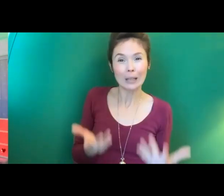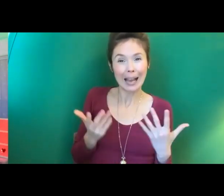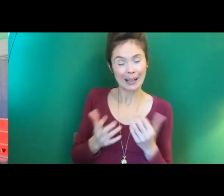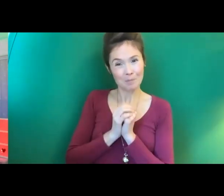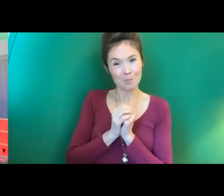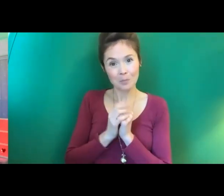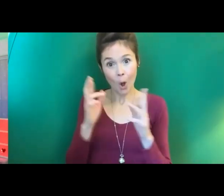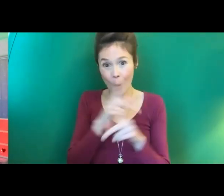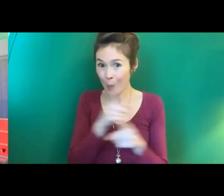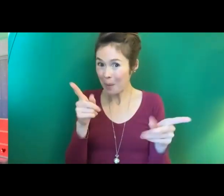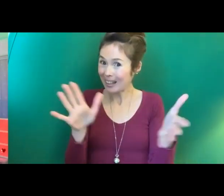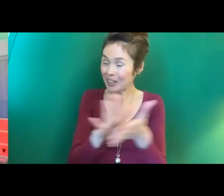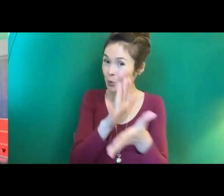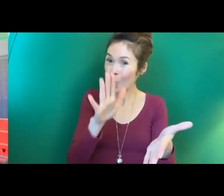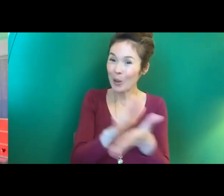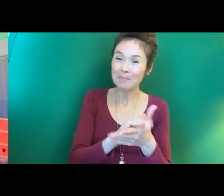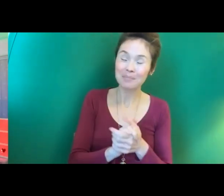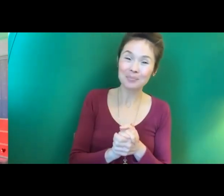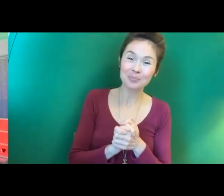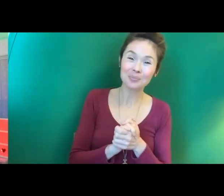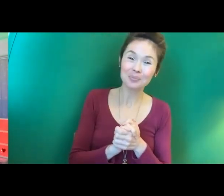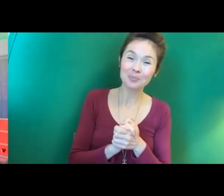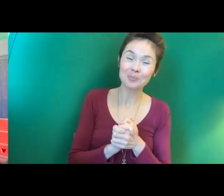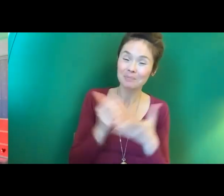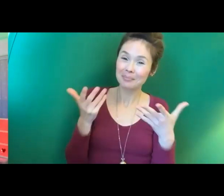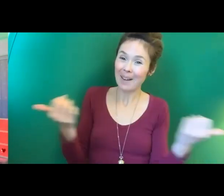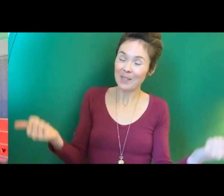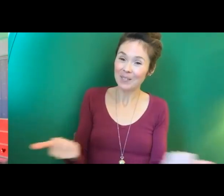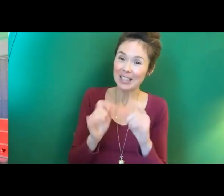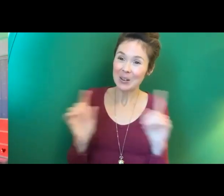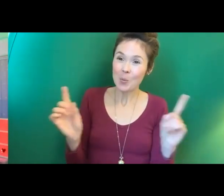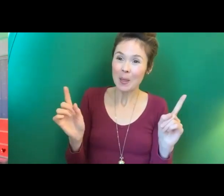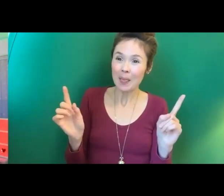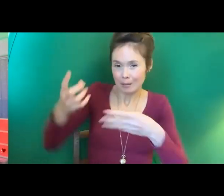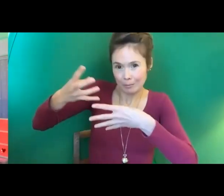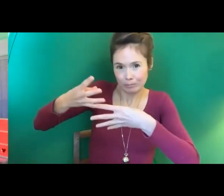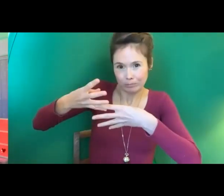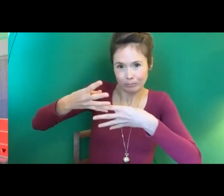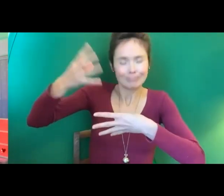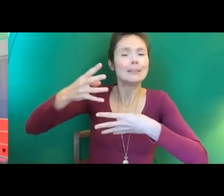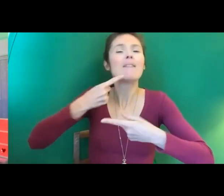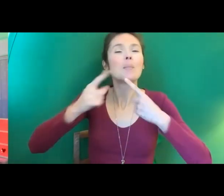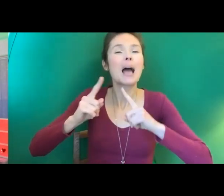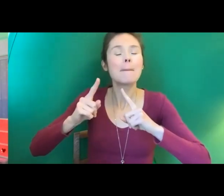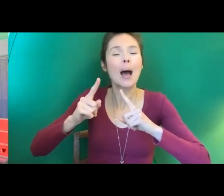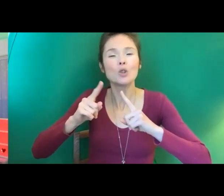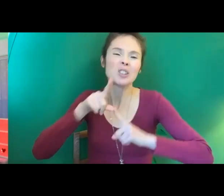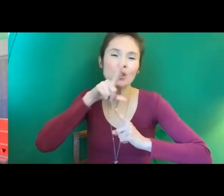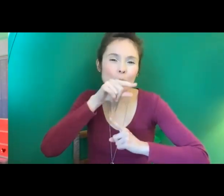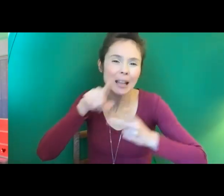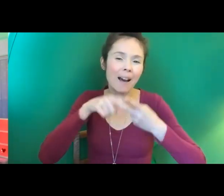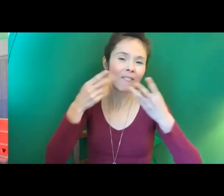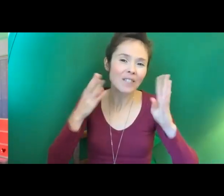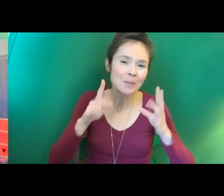I hope you've enjoyed it. I'm going to end with all my social media links and stuff like that, because that's what